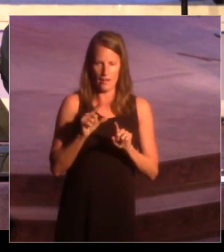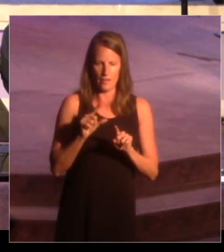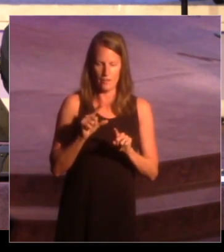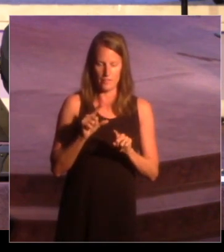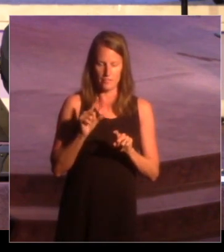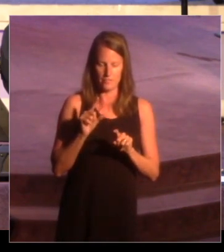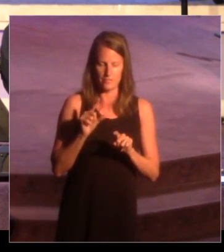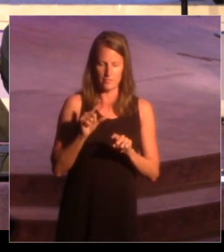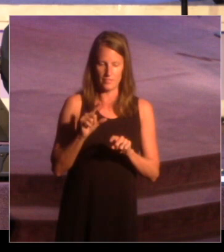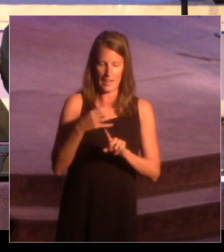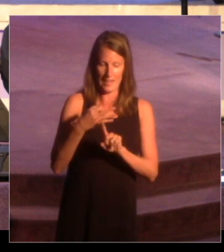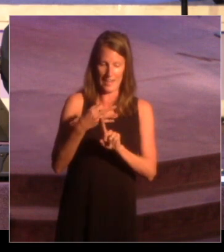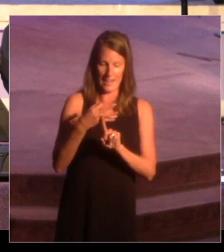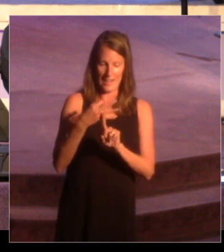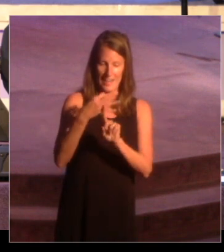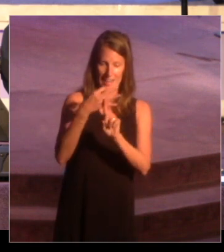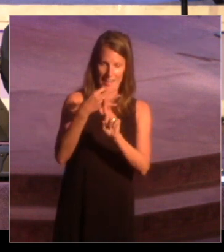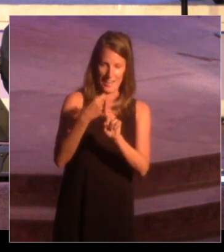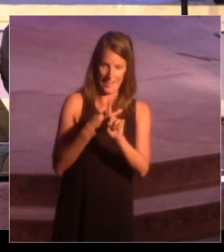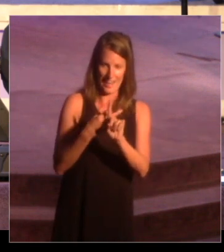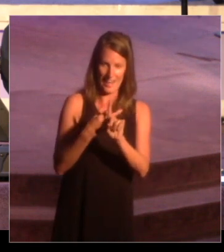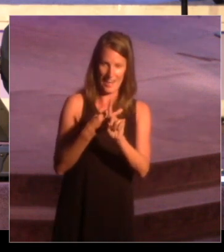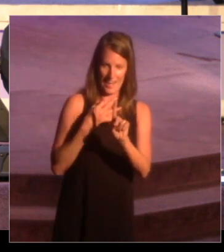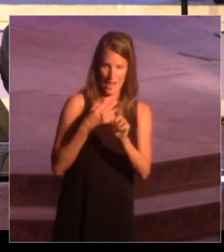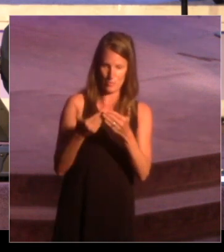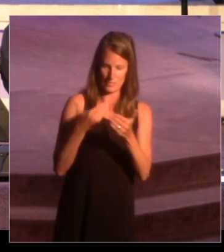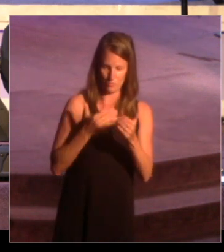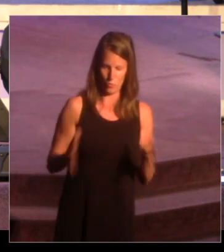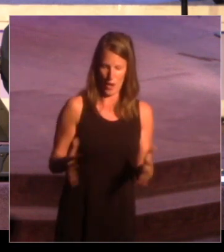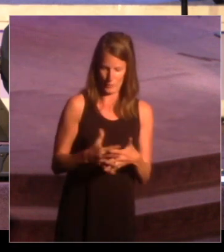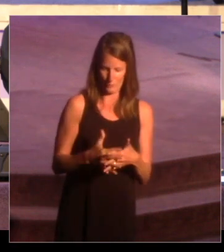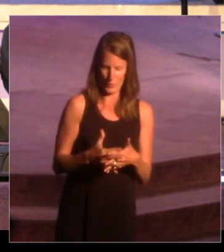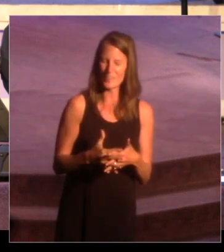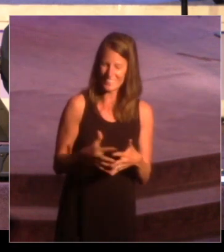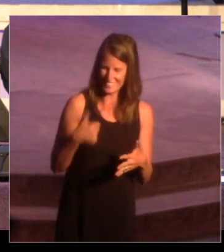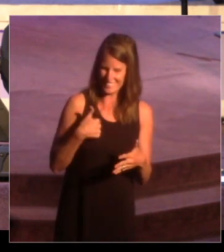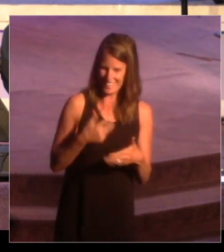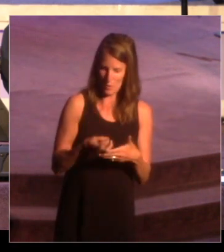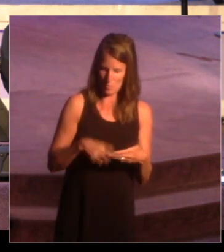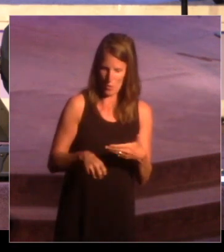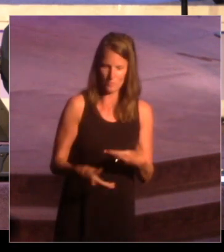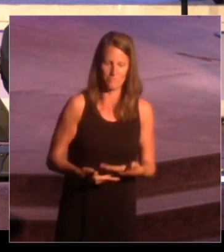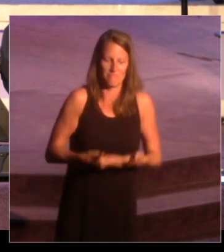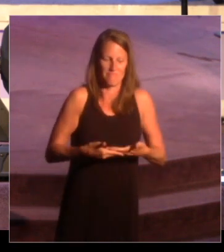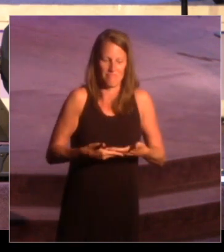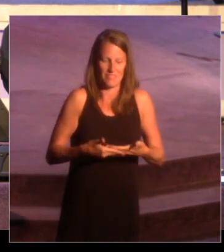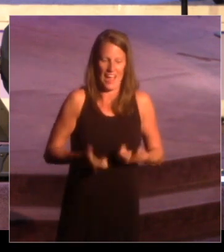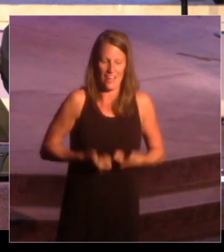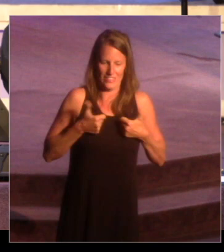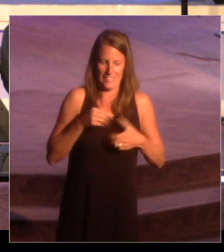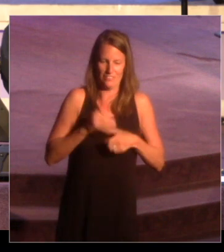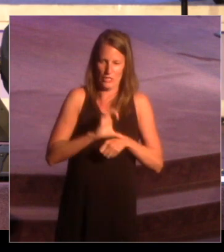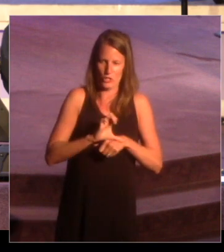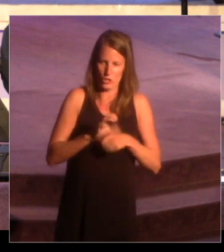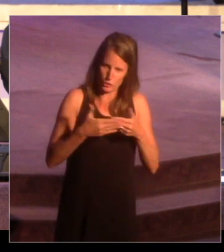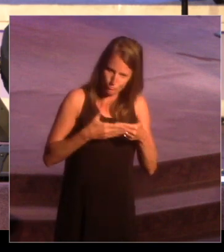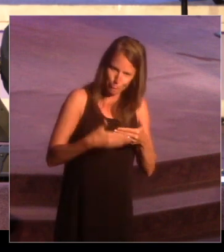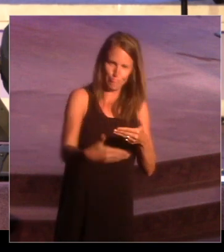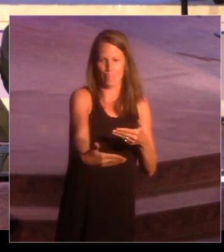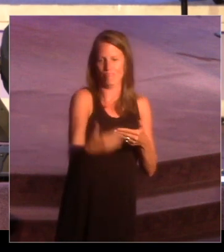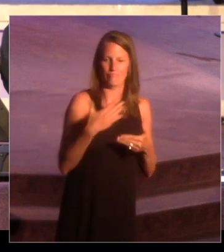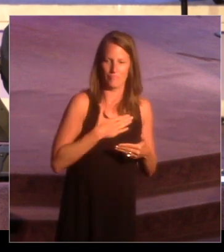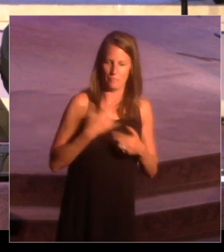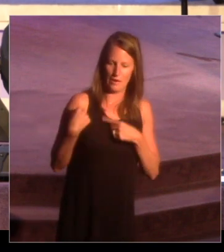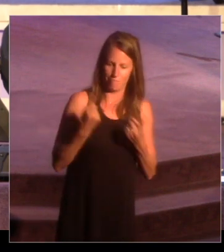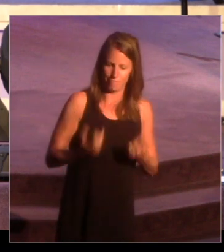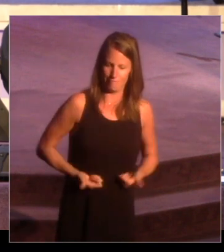from 9 months before I was born until now. I've been on staff at churches for 20 years. I've heard about every sermon there is to hear.